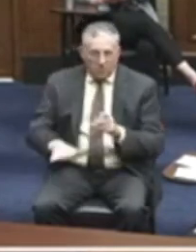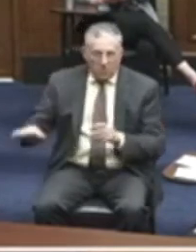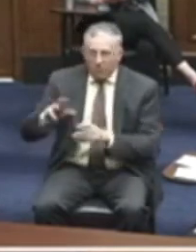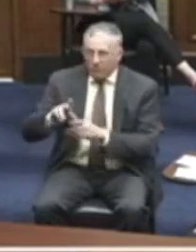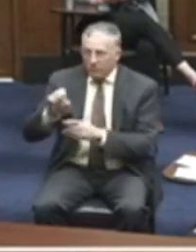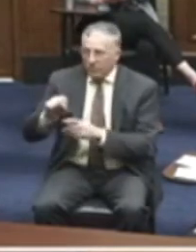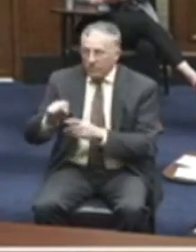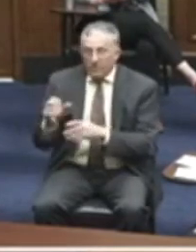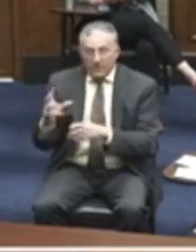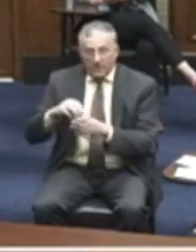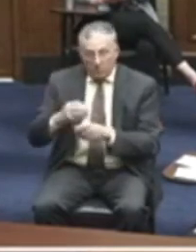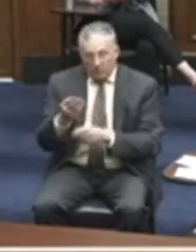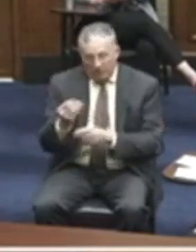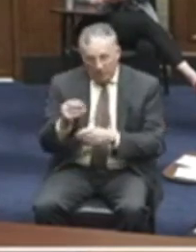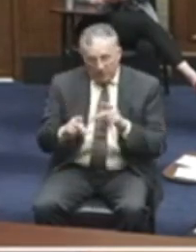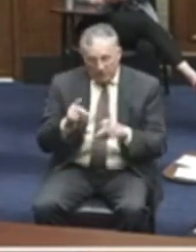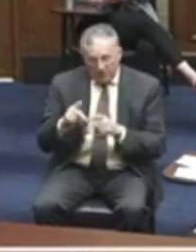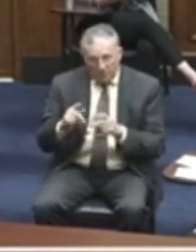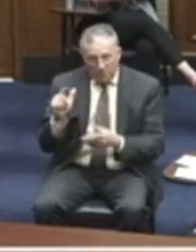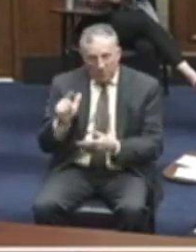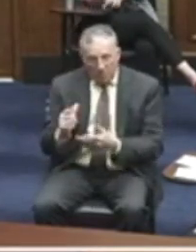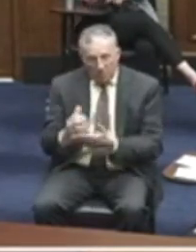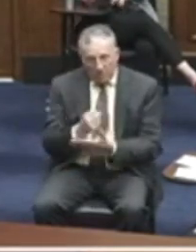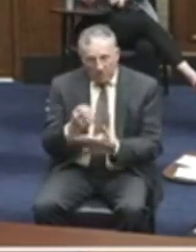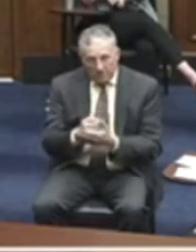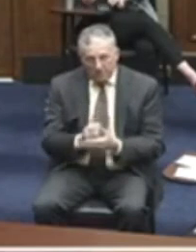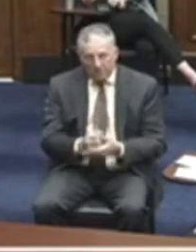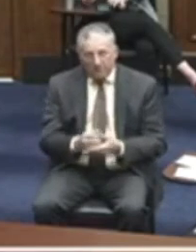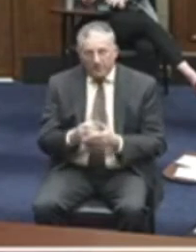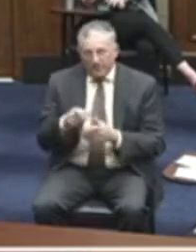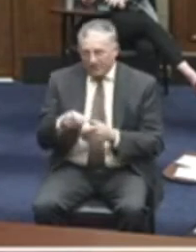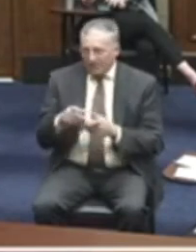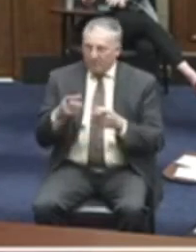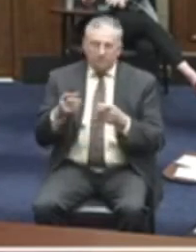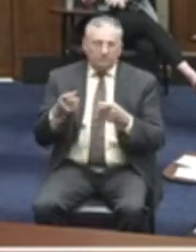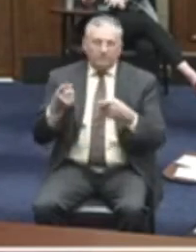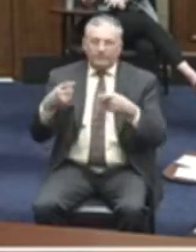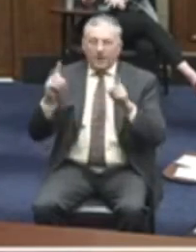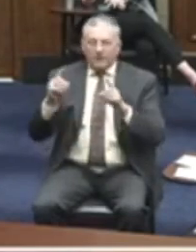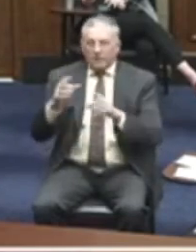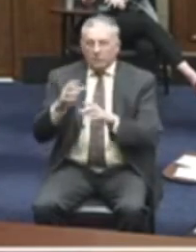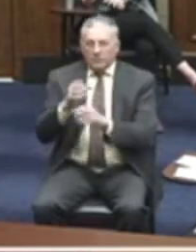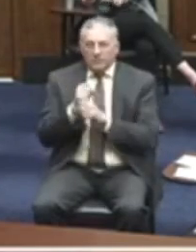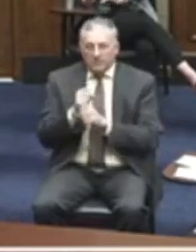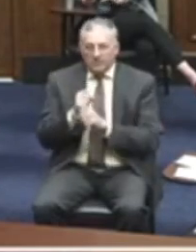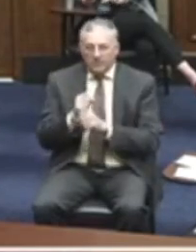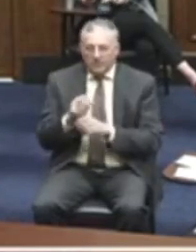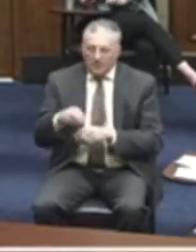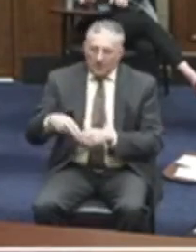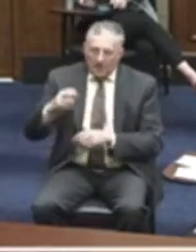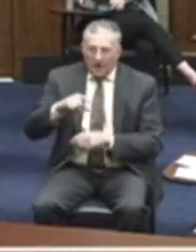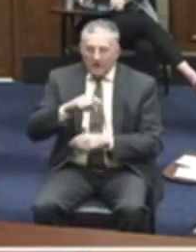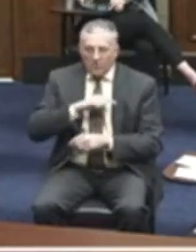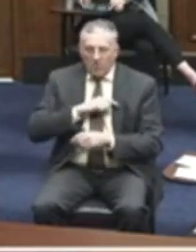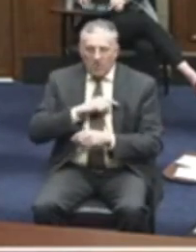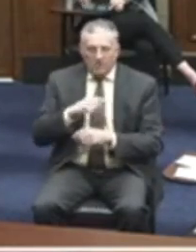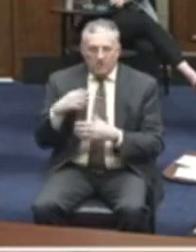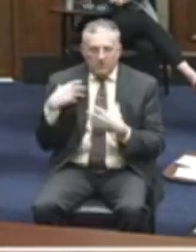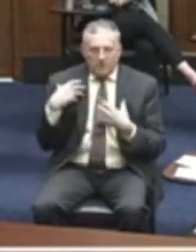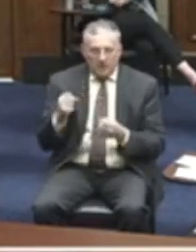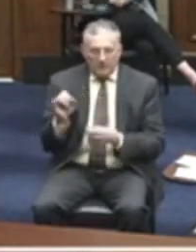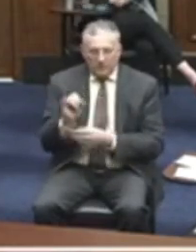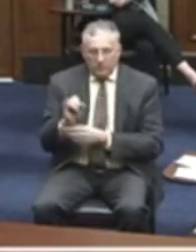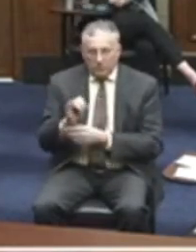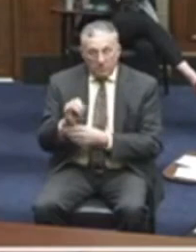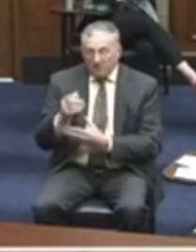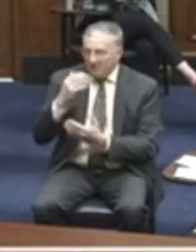That includes 14 million people with lower incomes who finally received high-quality health insurance thanks